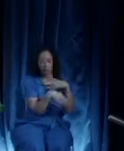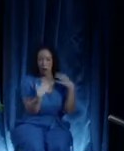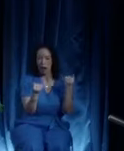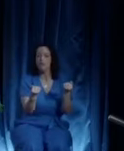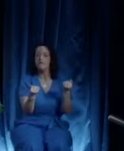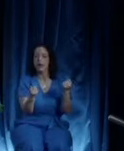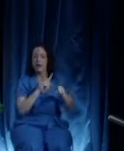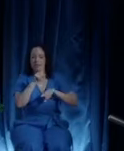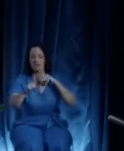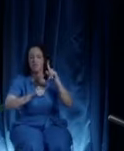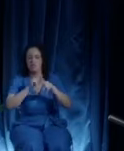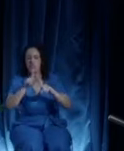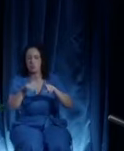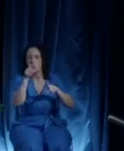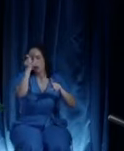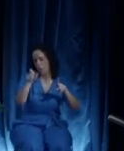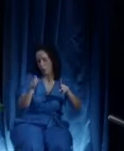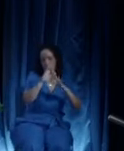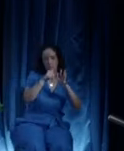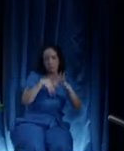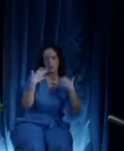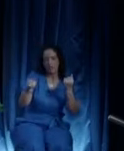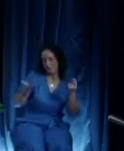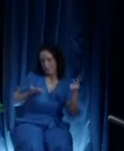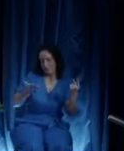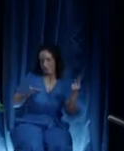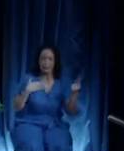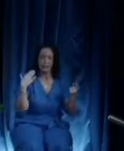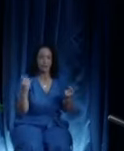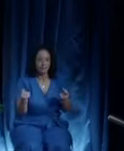a project, some monopoly of, you know, you think that